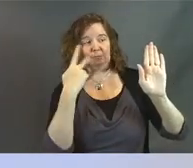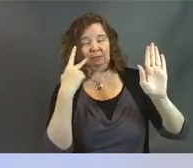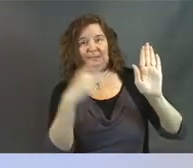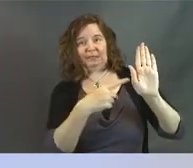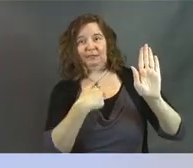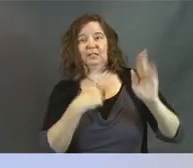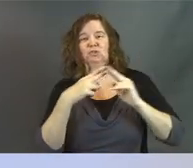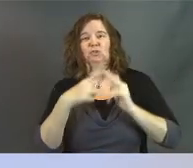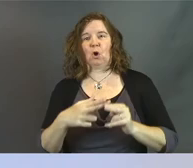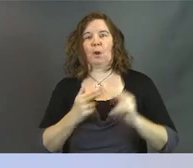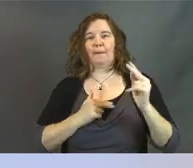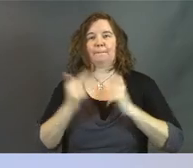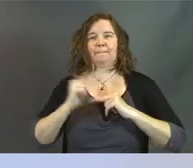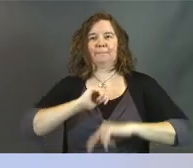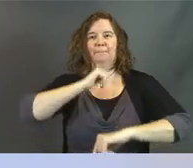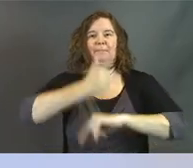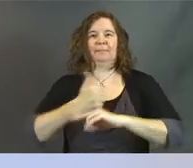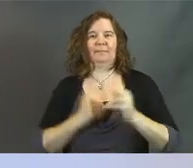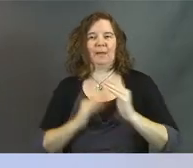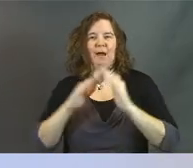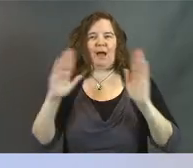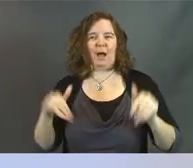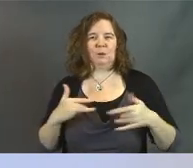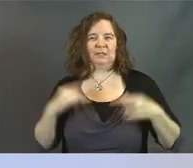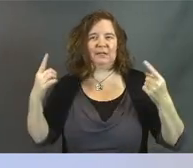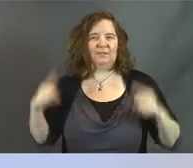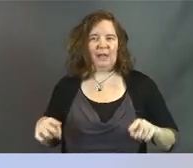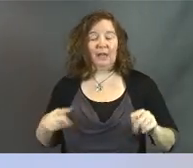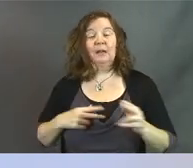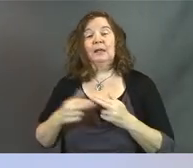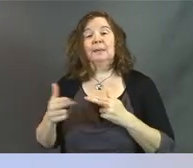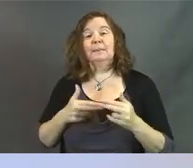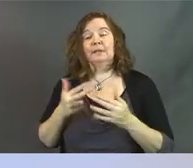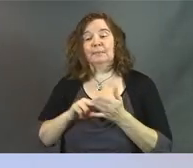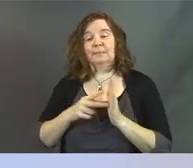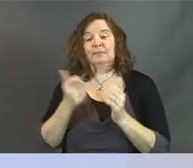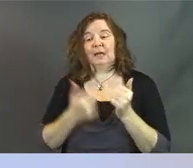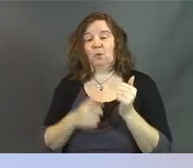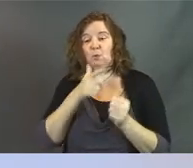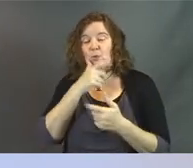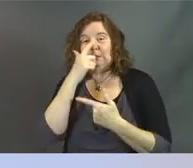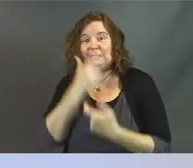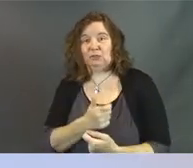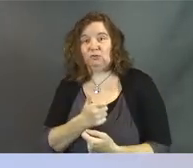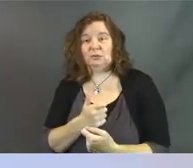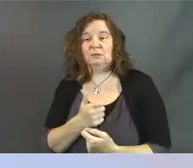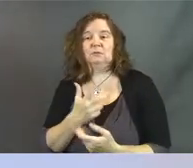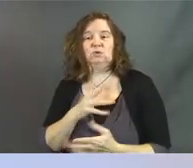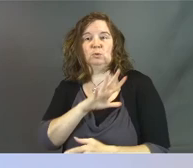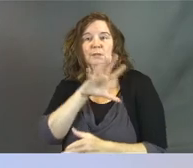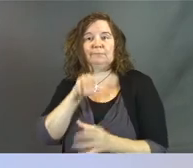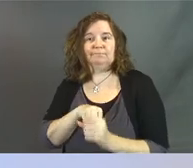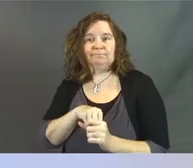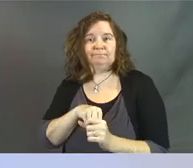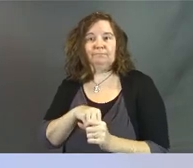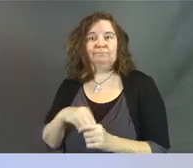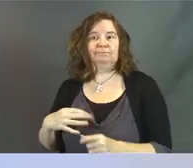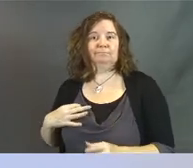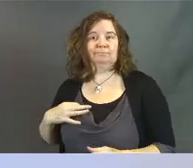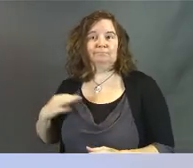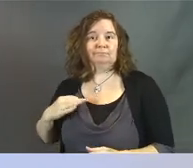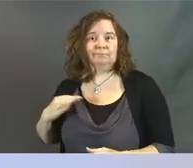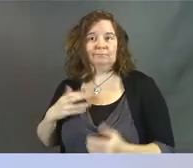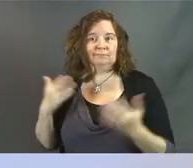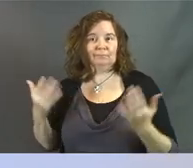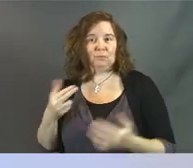our Build the House event. So what this is an opportunity for anybody who's been interested, or maybe God has laid it on your heart, to get plugged in here at